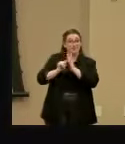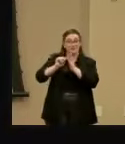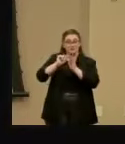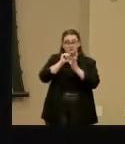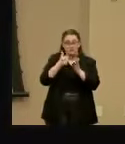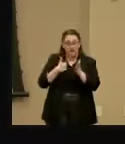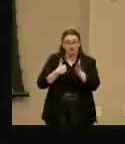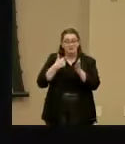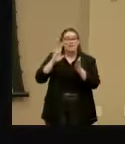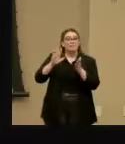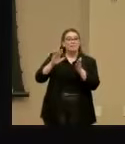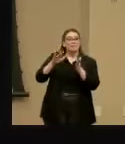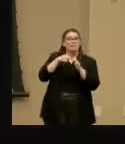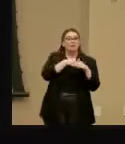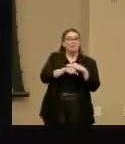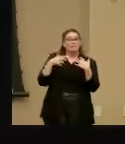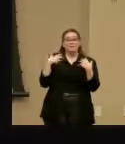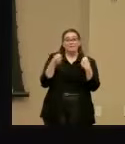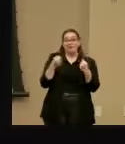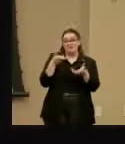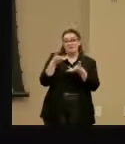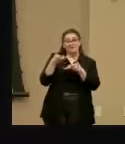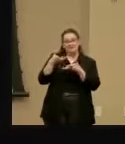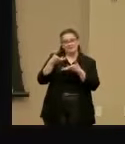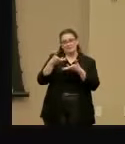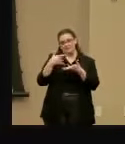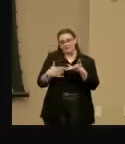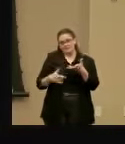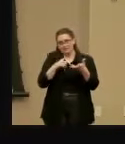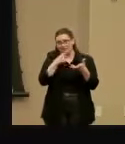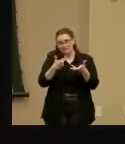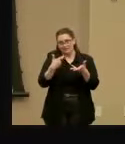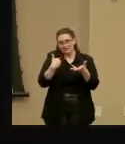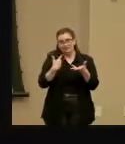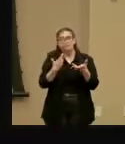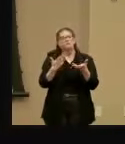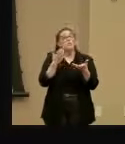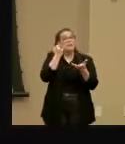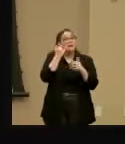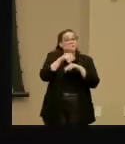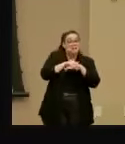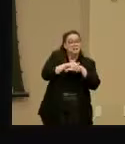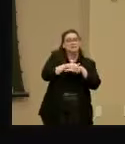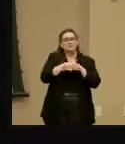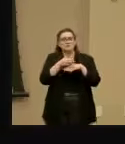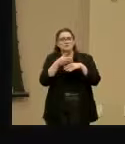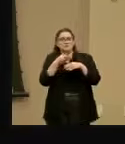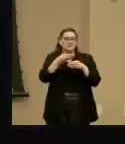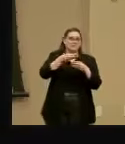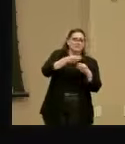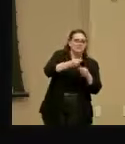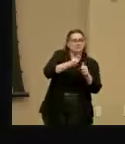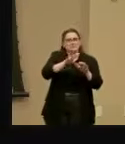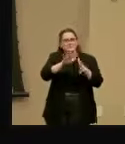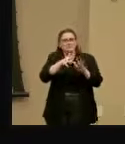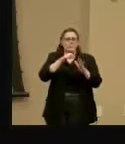have less reproductive health conversations with their clinicians. So we encourage patients who don't feel as comfortable with English or have non-English fluency to try